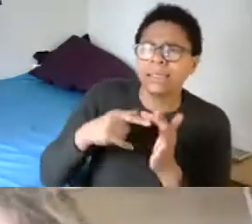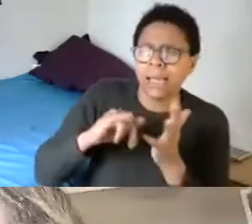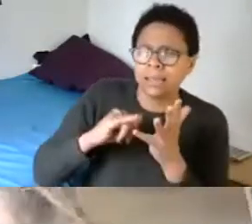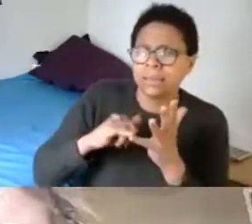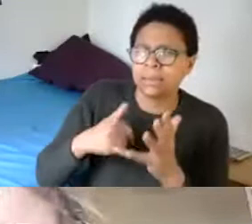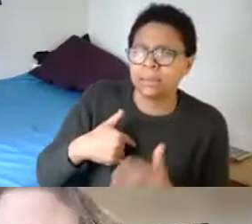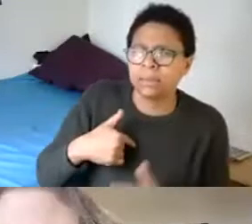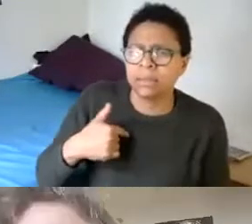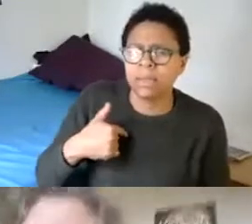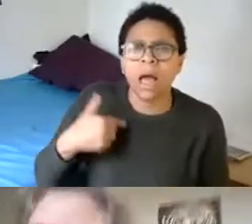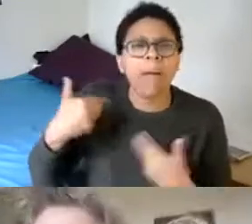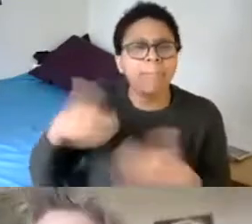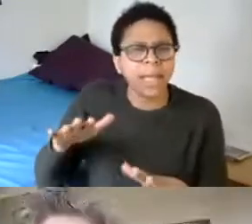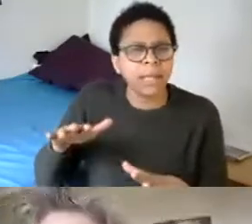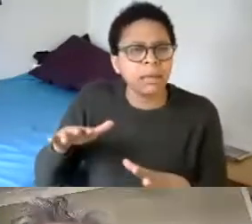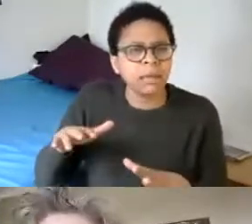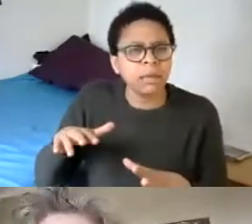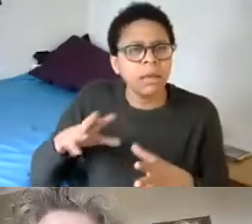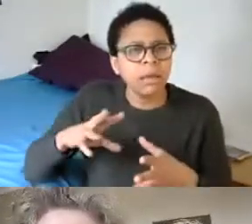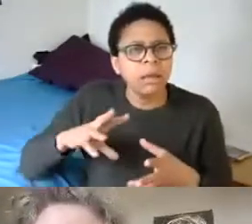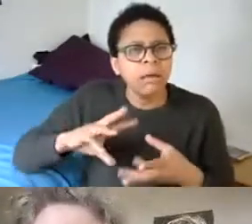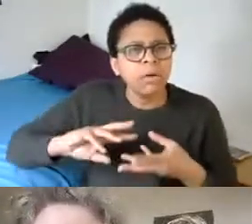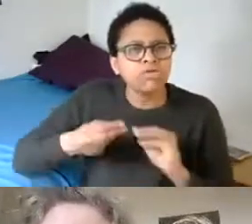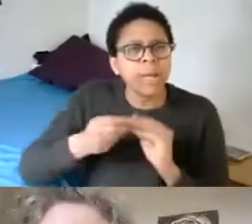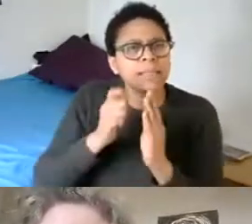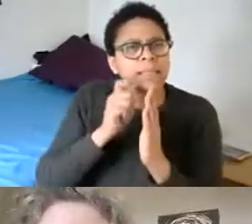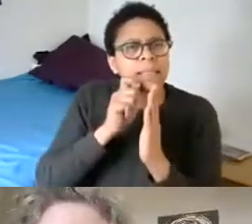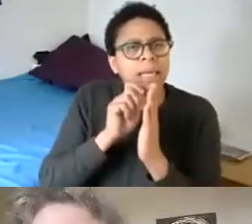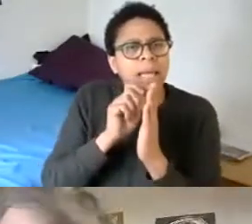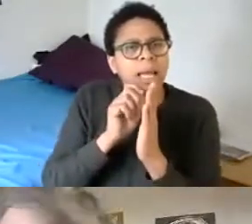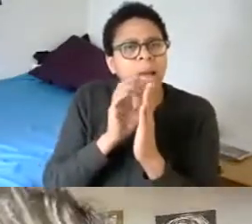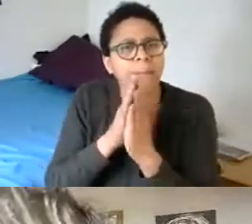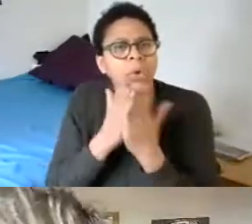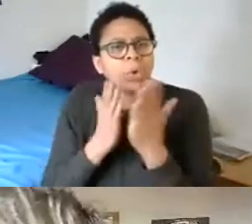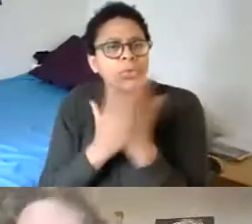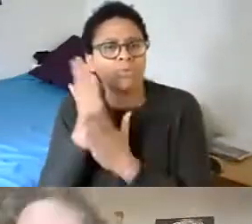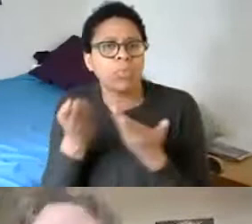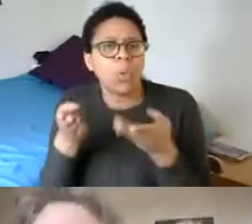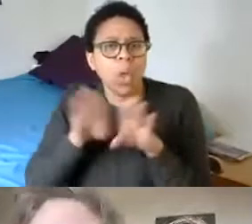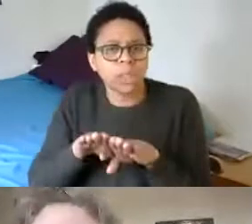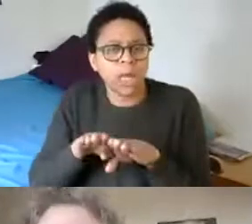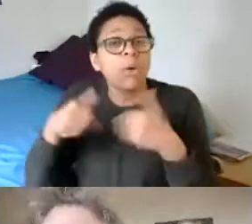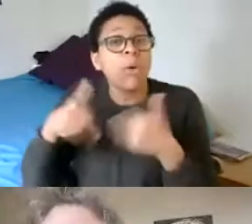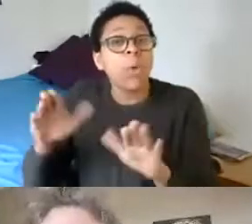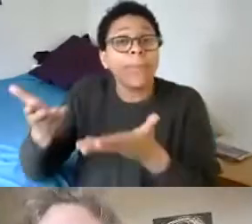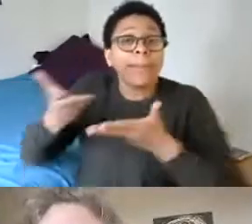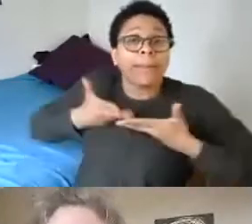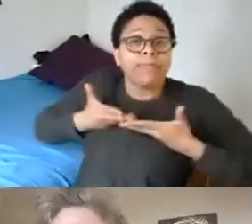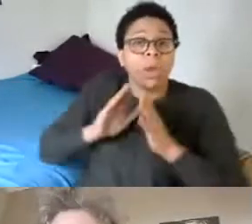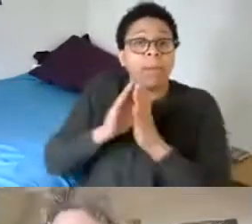just been doing a book in lockdown through Pallant House Gallery, right? Because we were given a book and some